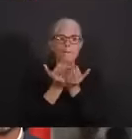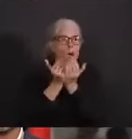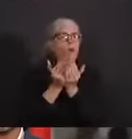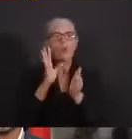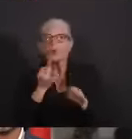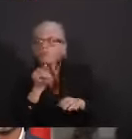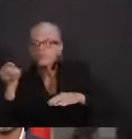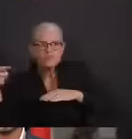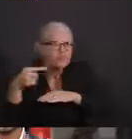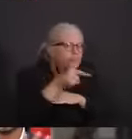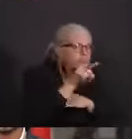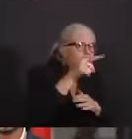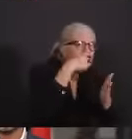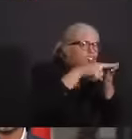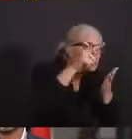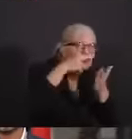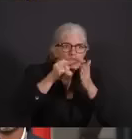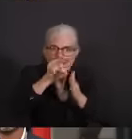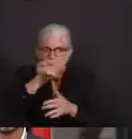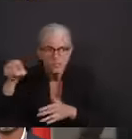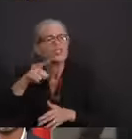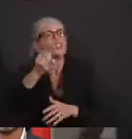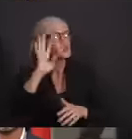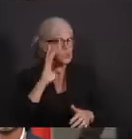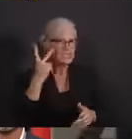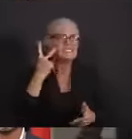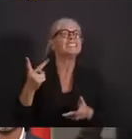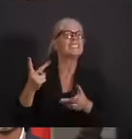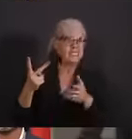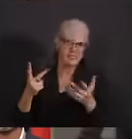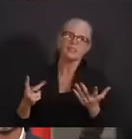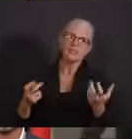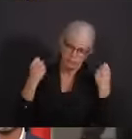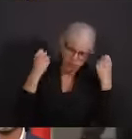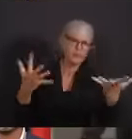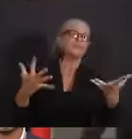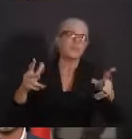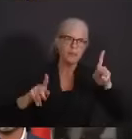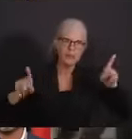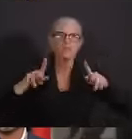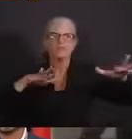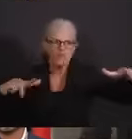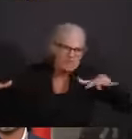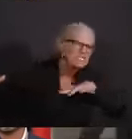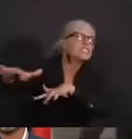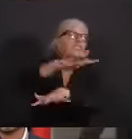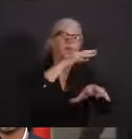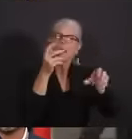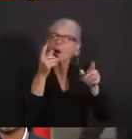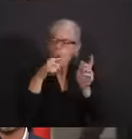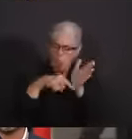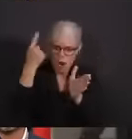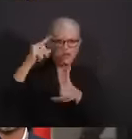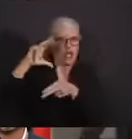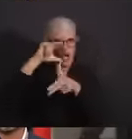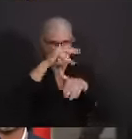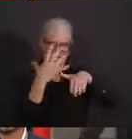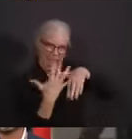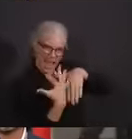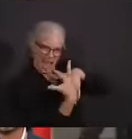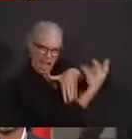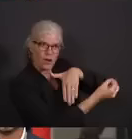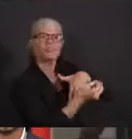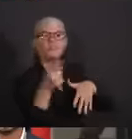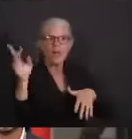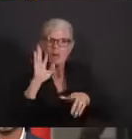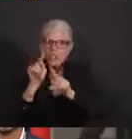on people, they'll do all that. So you're going to see a massive effort as soon as it's safe to do so to check in the areas